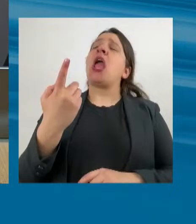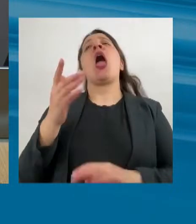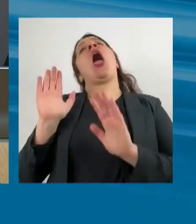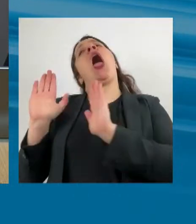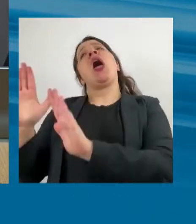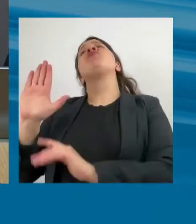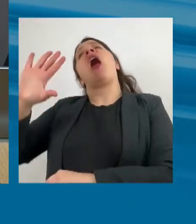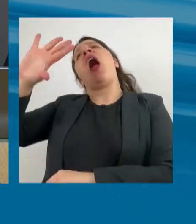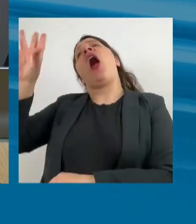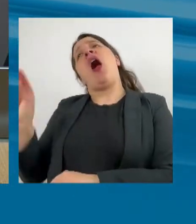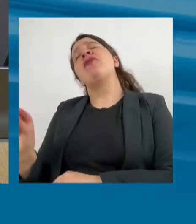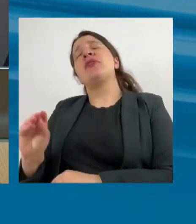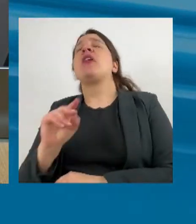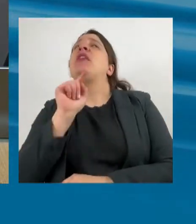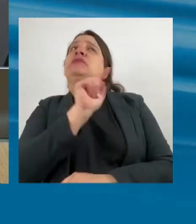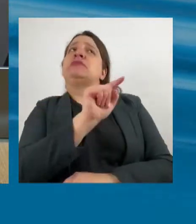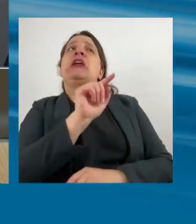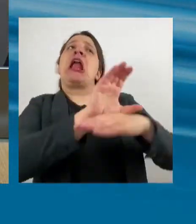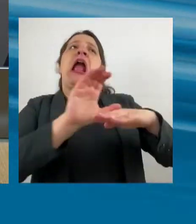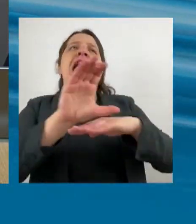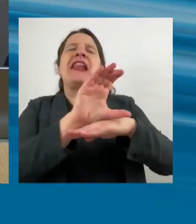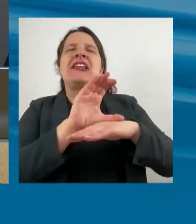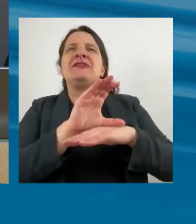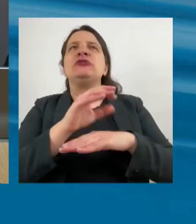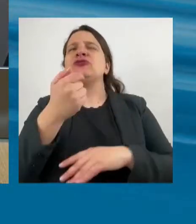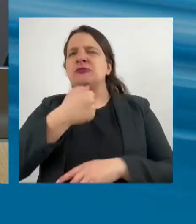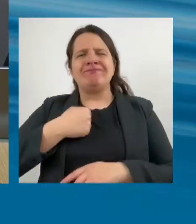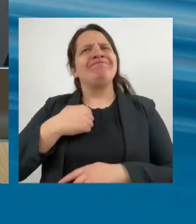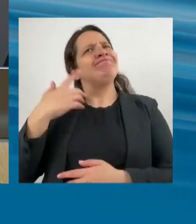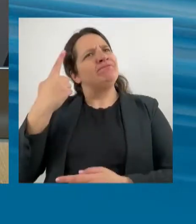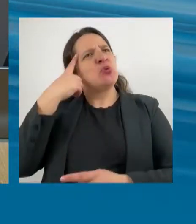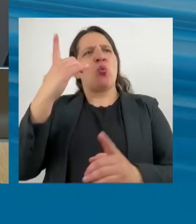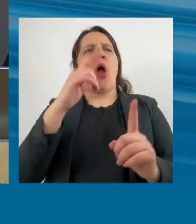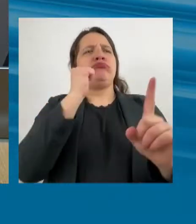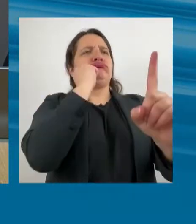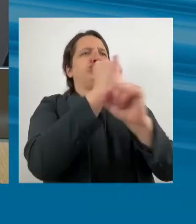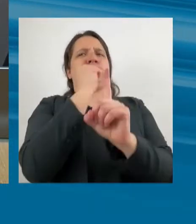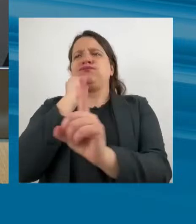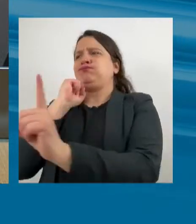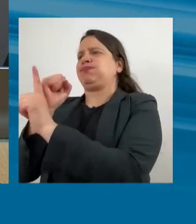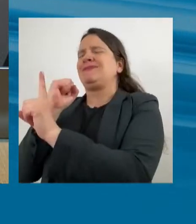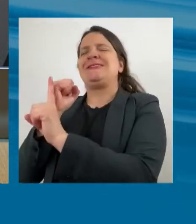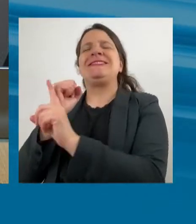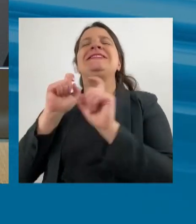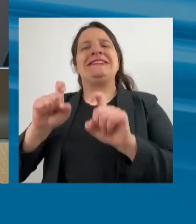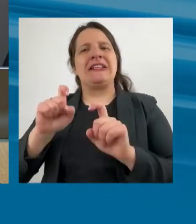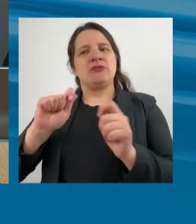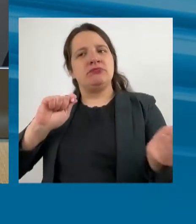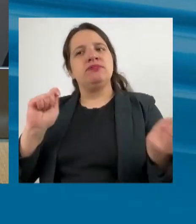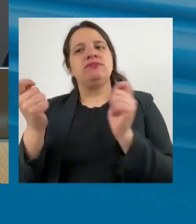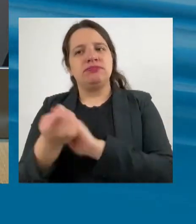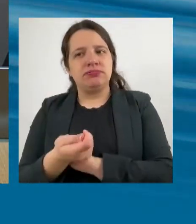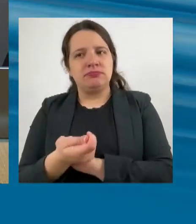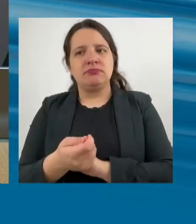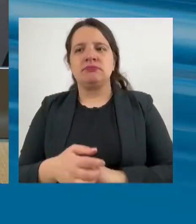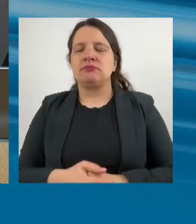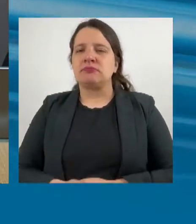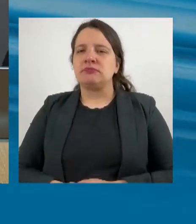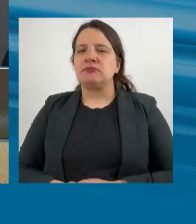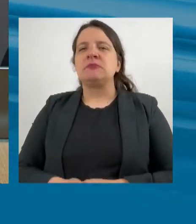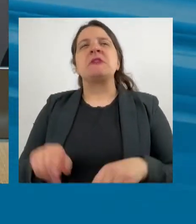have to do, but there are also some external issues. The brothers and sisters from the Caribbean who spoke yesterday spoke to a number of these issues, so I won't go over